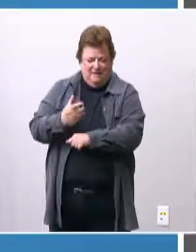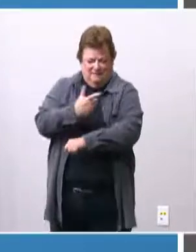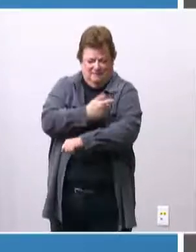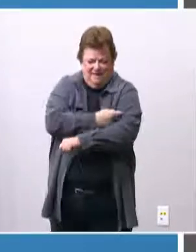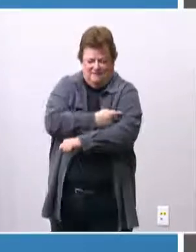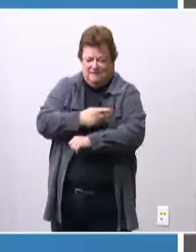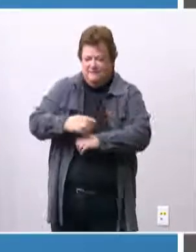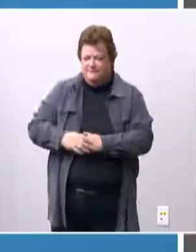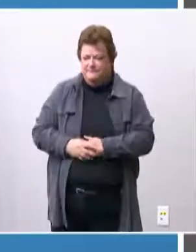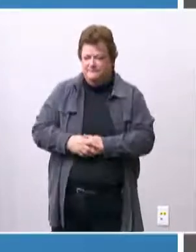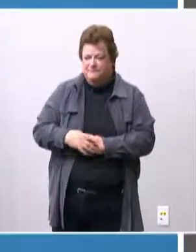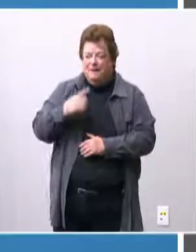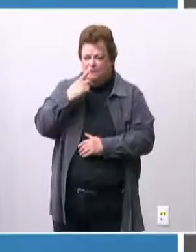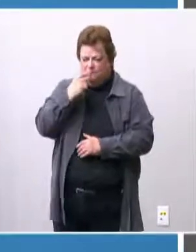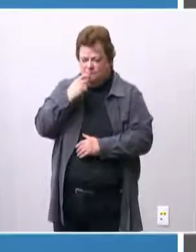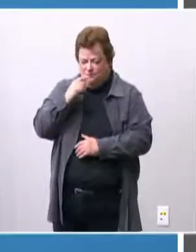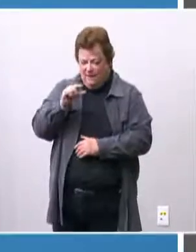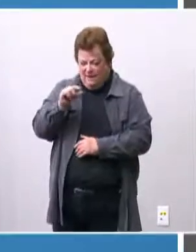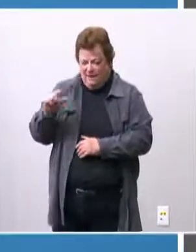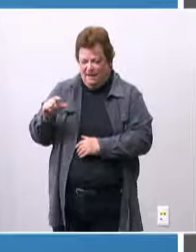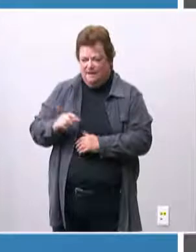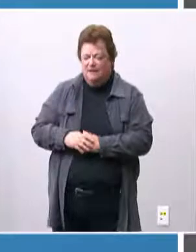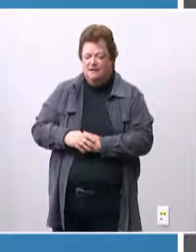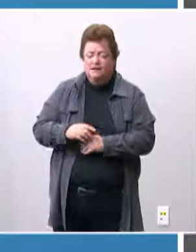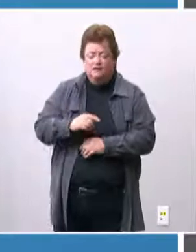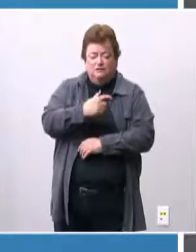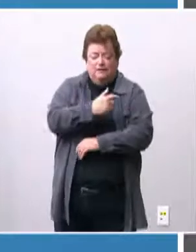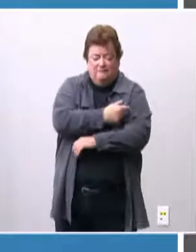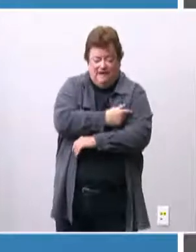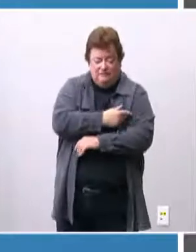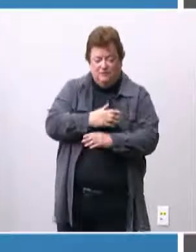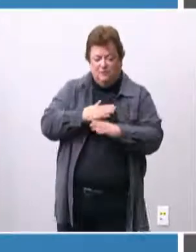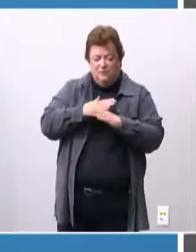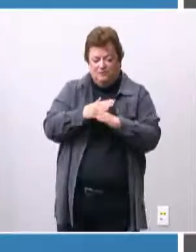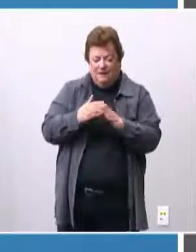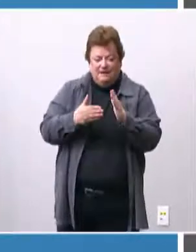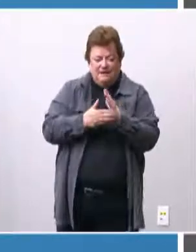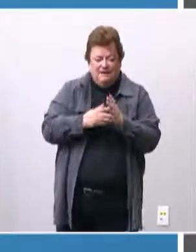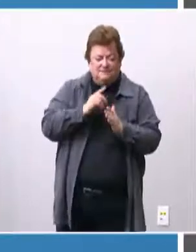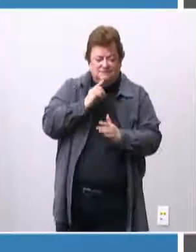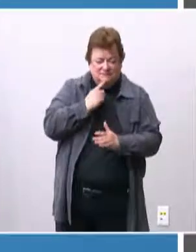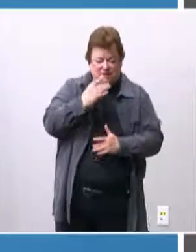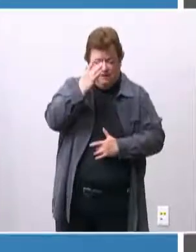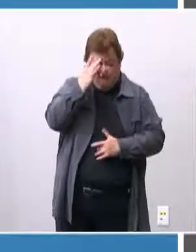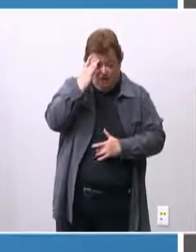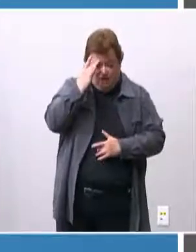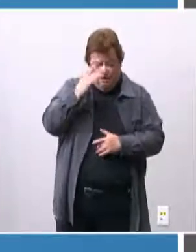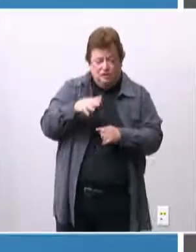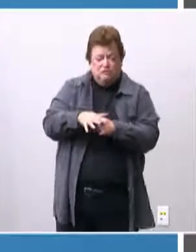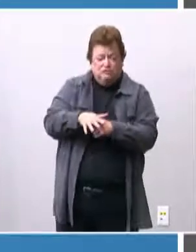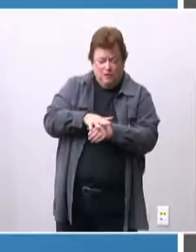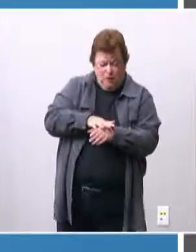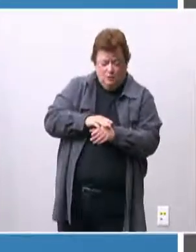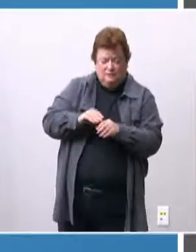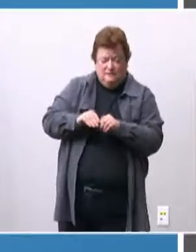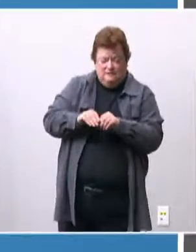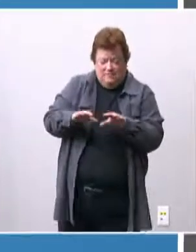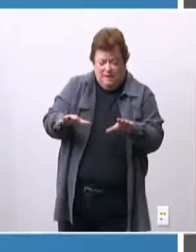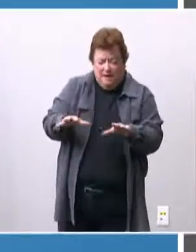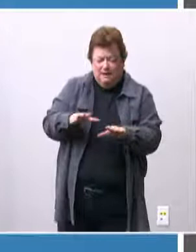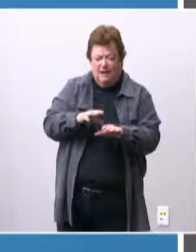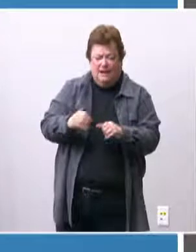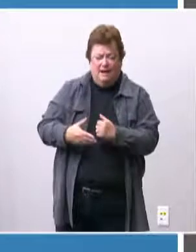vaccine in red. Vaccination helps prevent severe illness, slows the spread of the virus, and aids in our